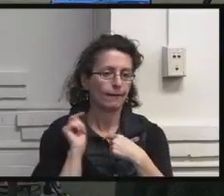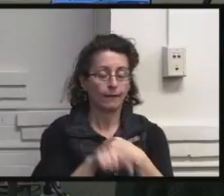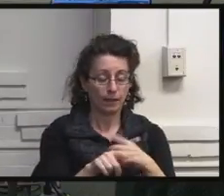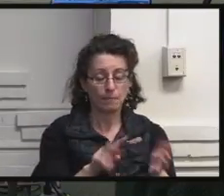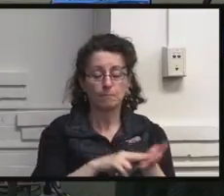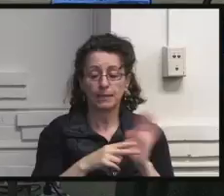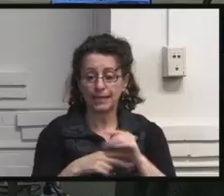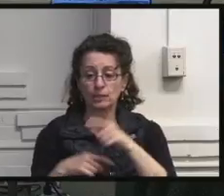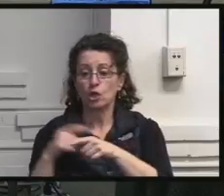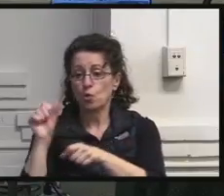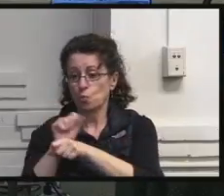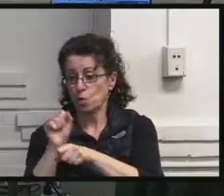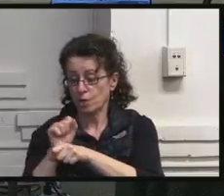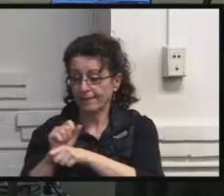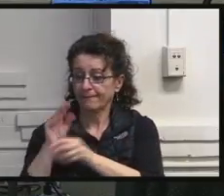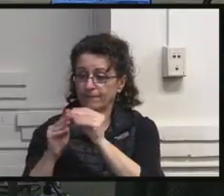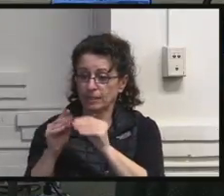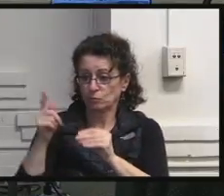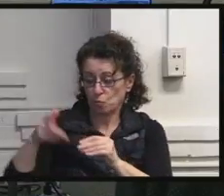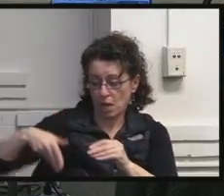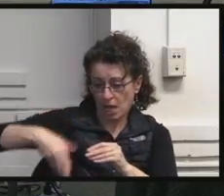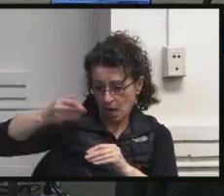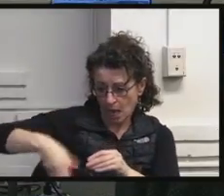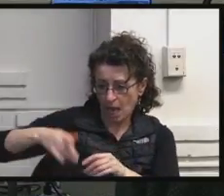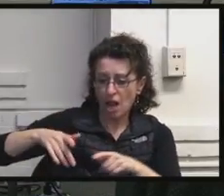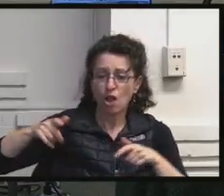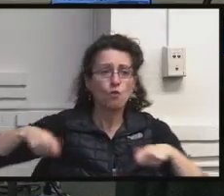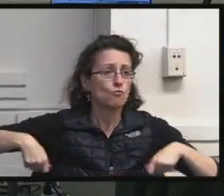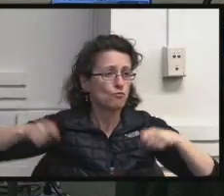voting. And it seems pretty reasonable.